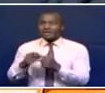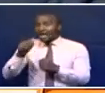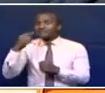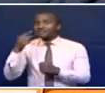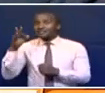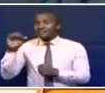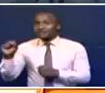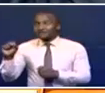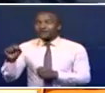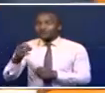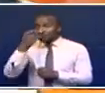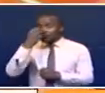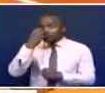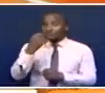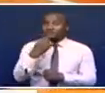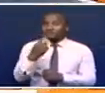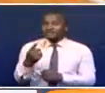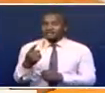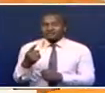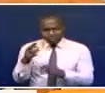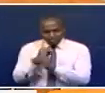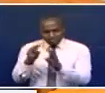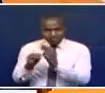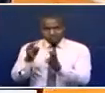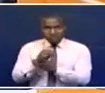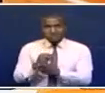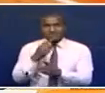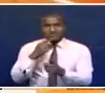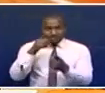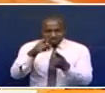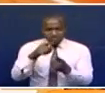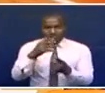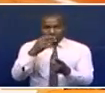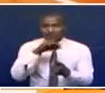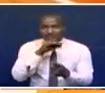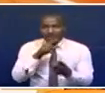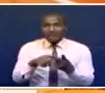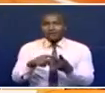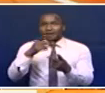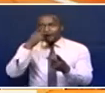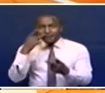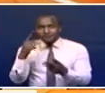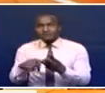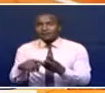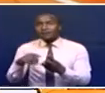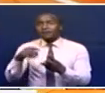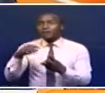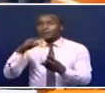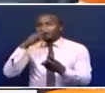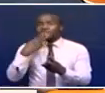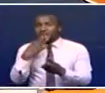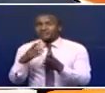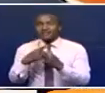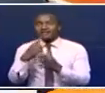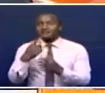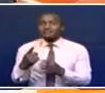35. I've had William Ruto do some wrong arithmetic. Say plus Raila plus Kalonzo plus Mudavadi. Yeah. And then he